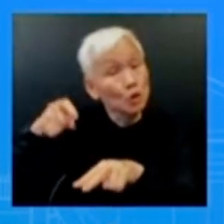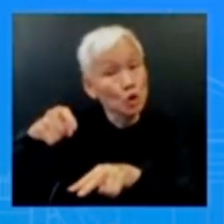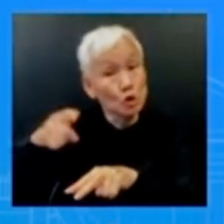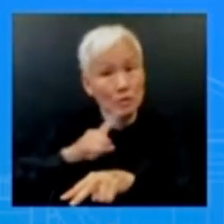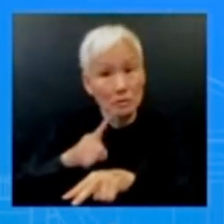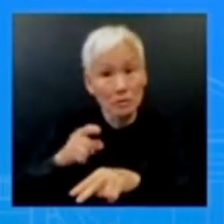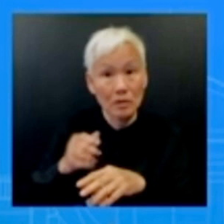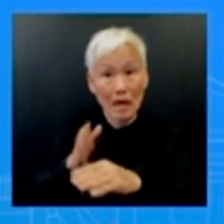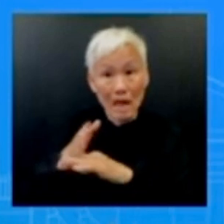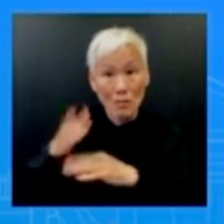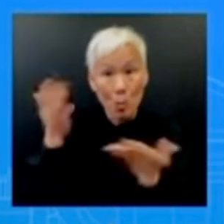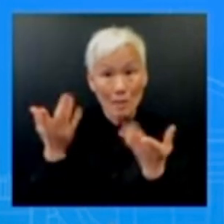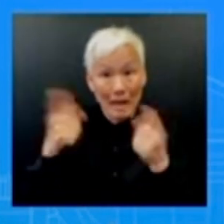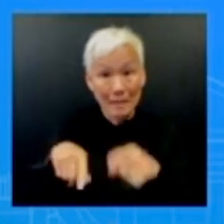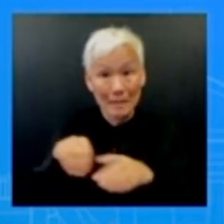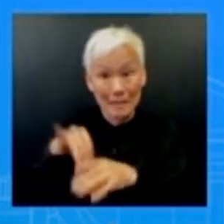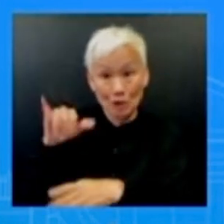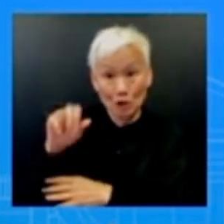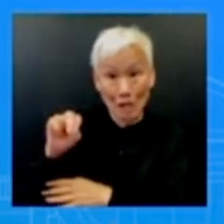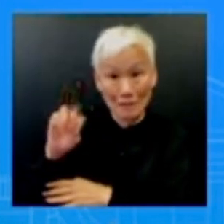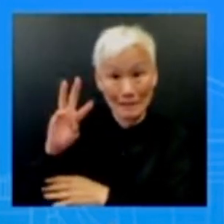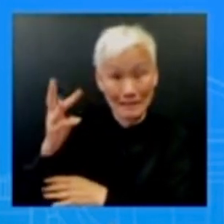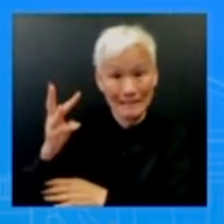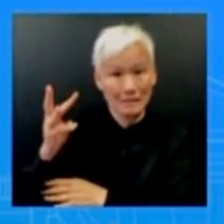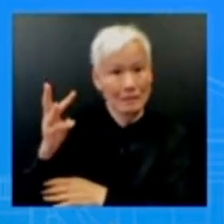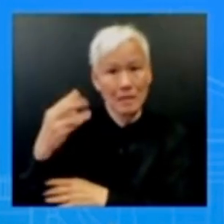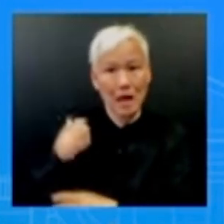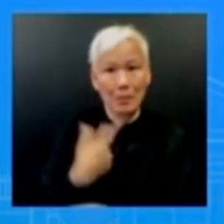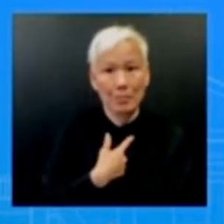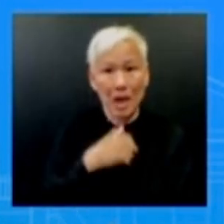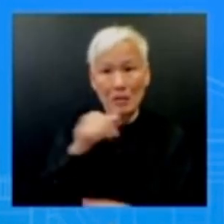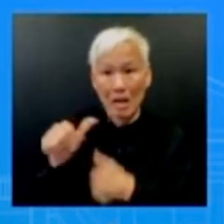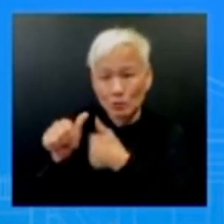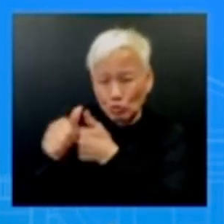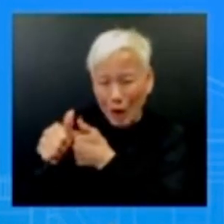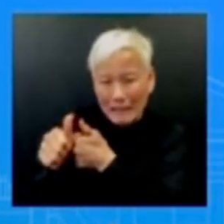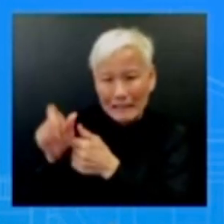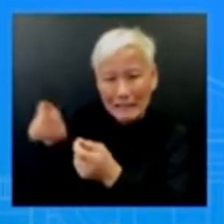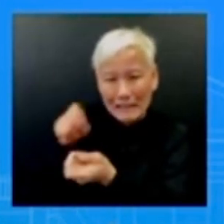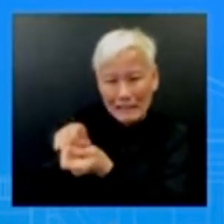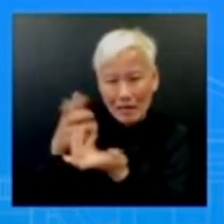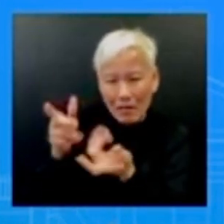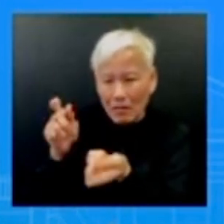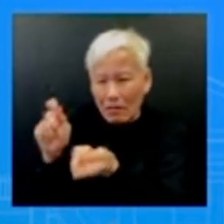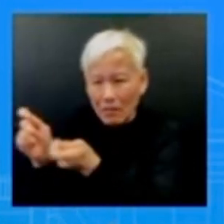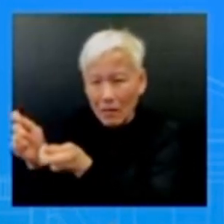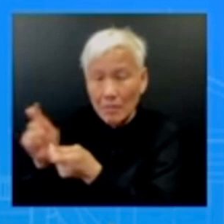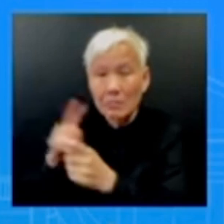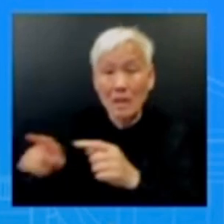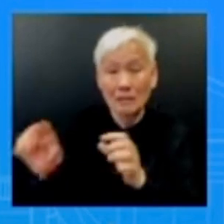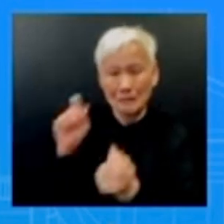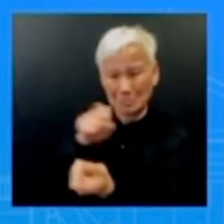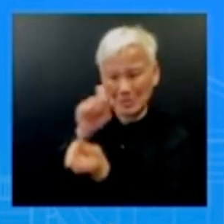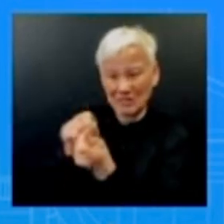But I'm not tracking any individual or specific threats or any specific or